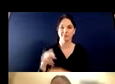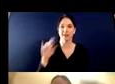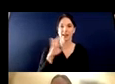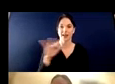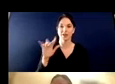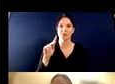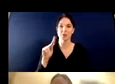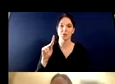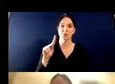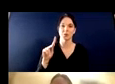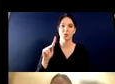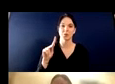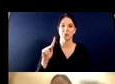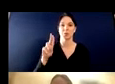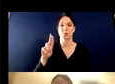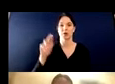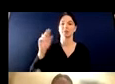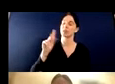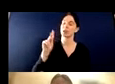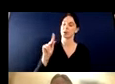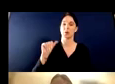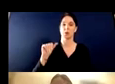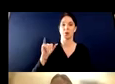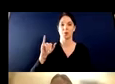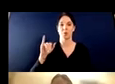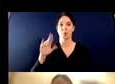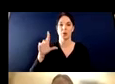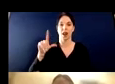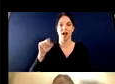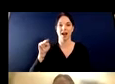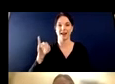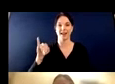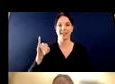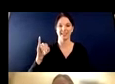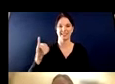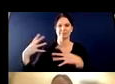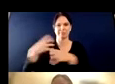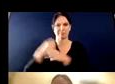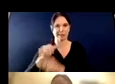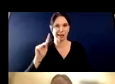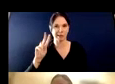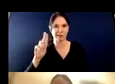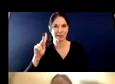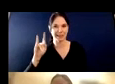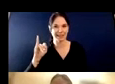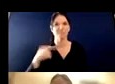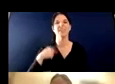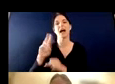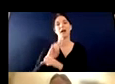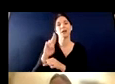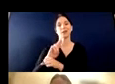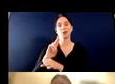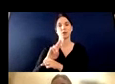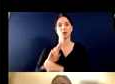colleagues call me by my nickname, Cookie, just like the food. My pronouns are she, her, and